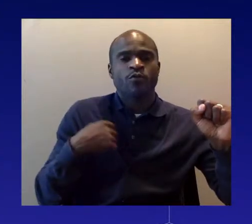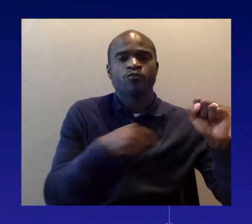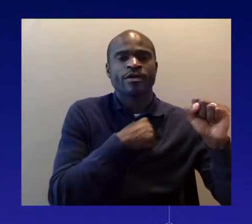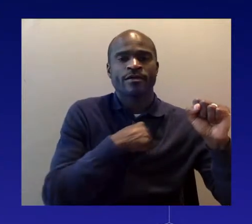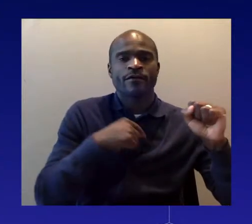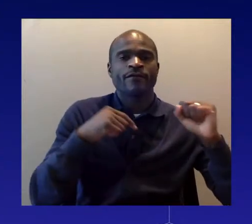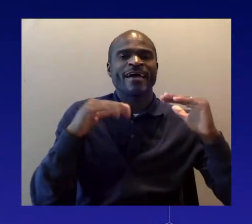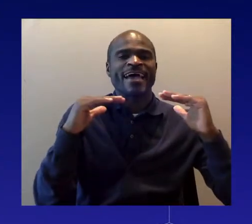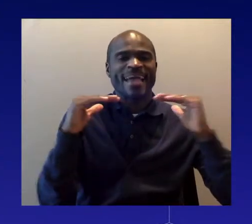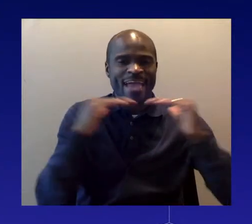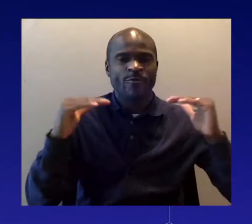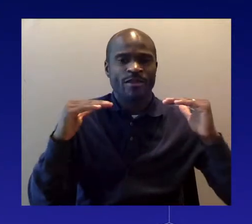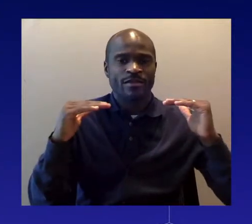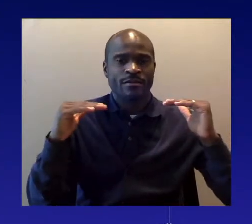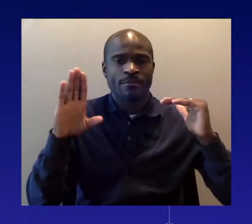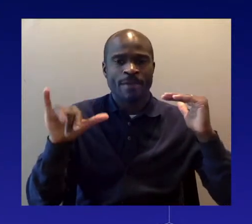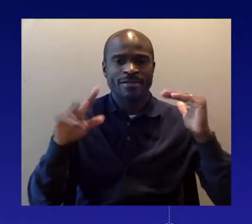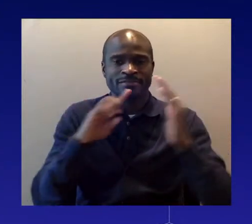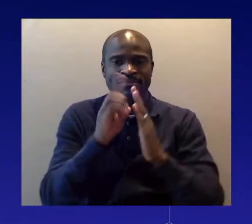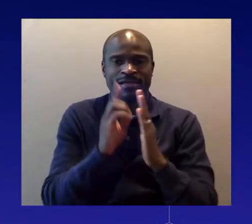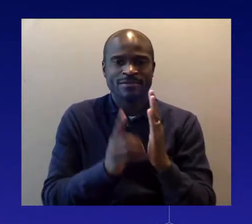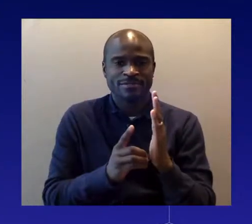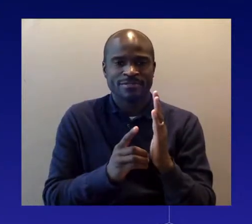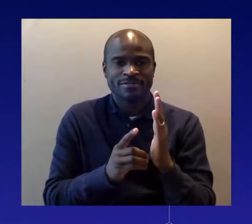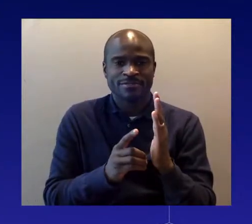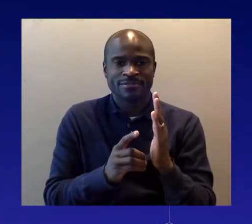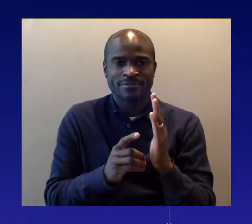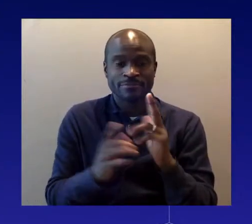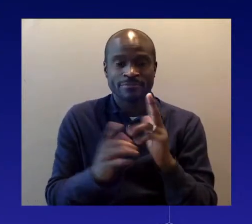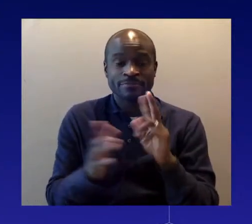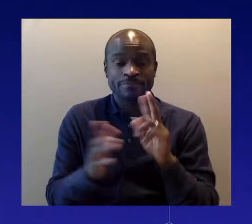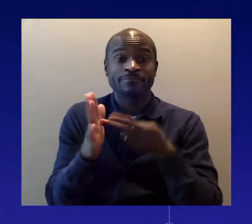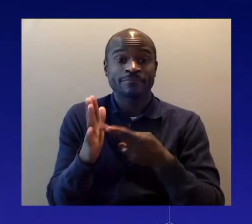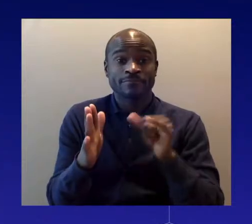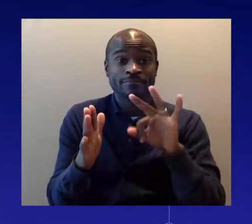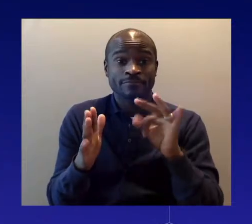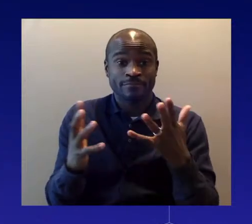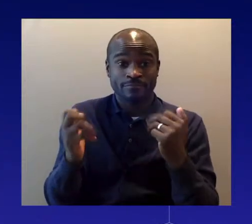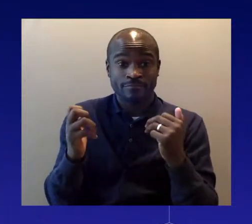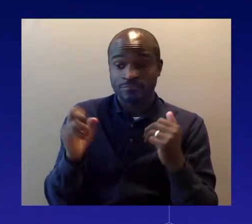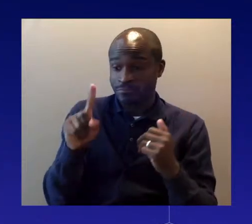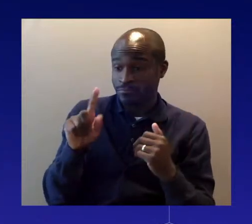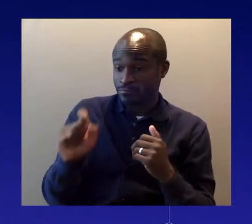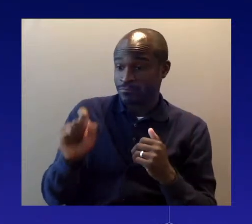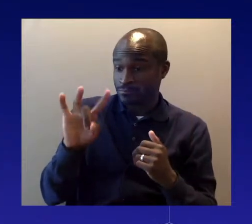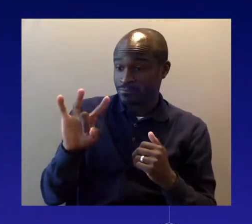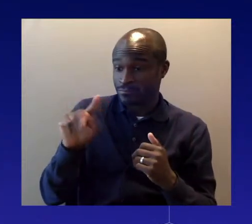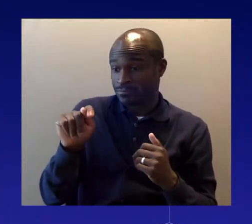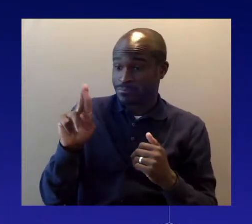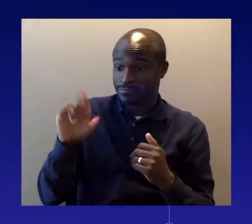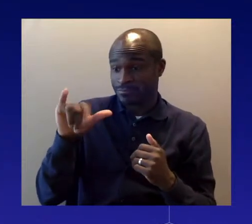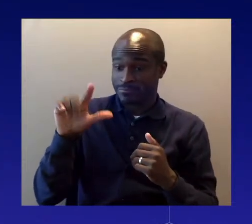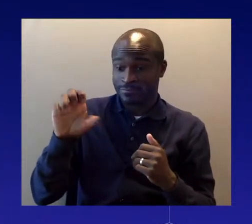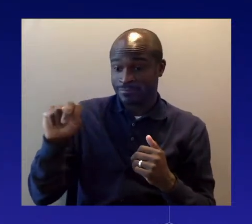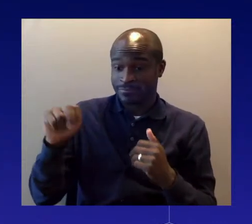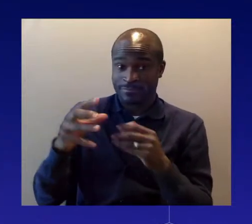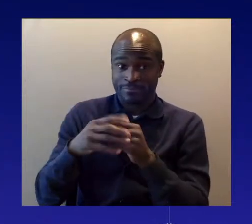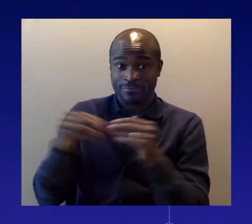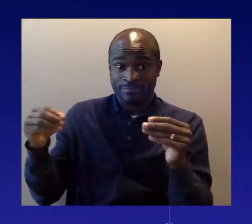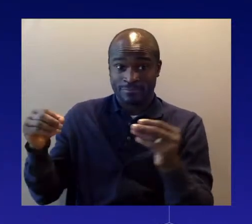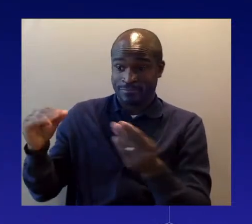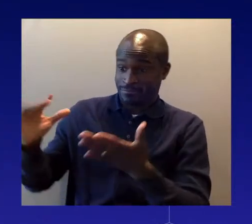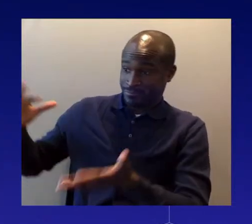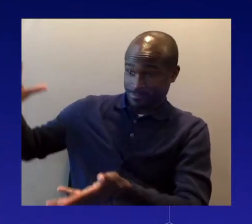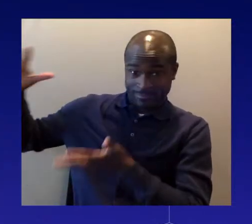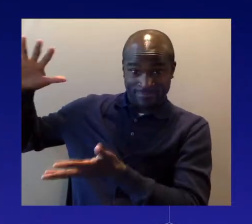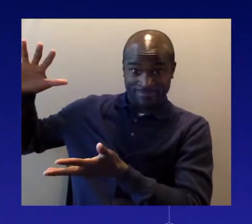Human Services, so that if you want to send out one of the $1.8 trillion that's in the Department of Health and Human Services